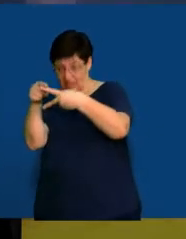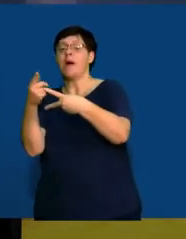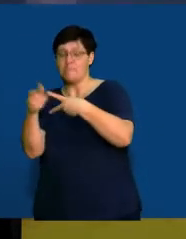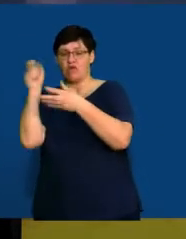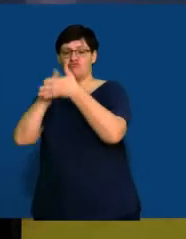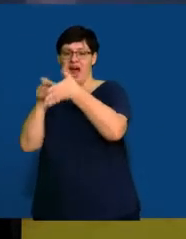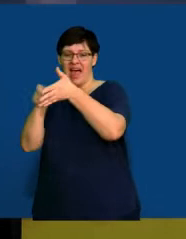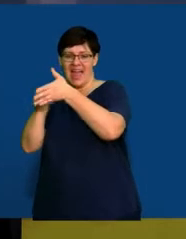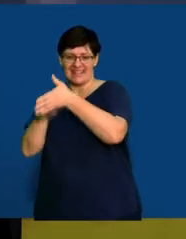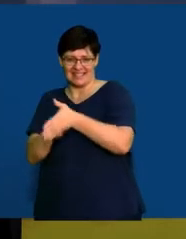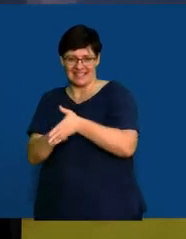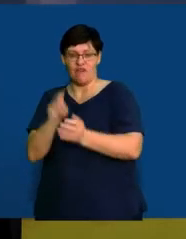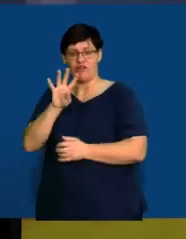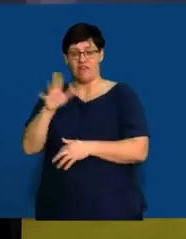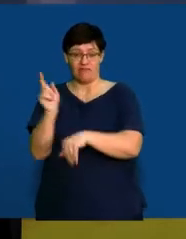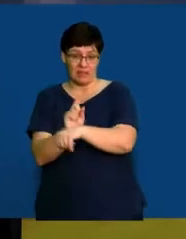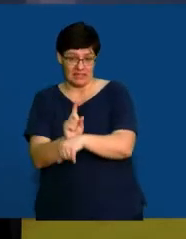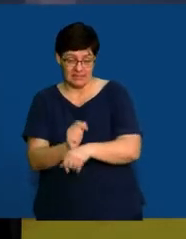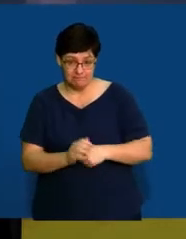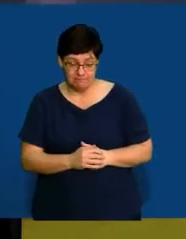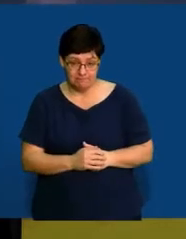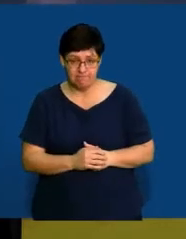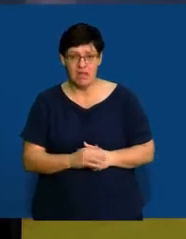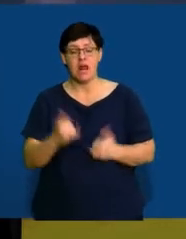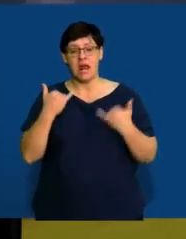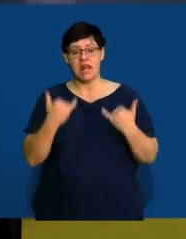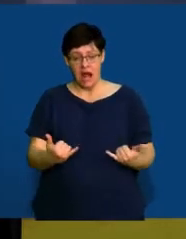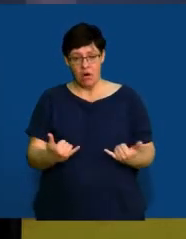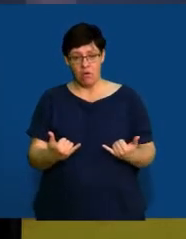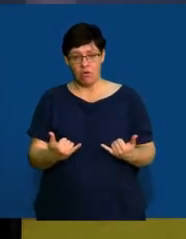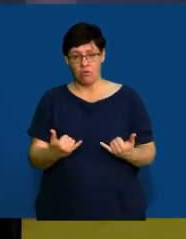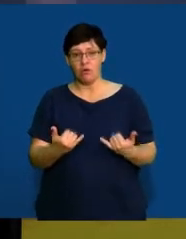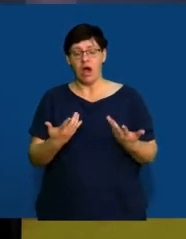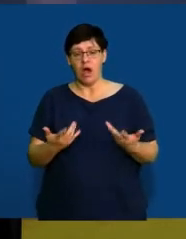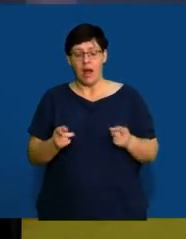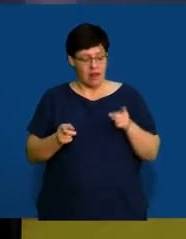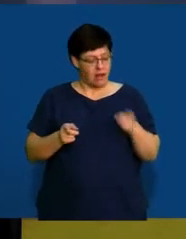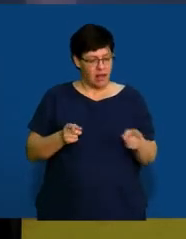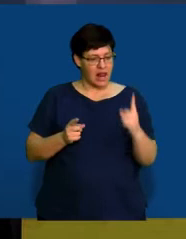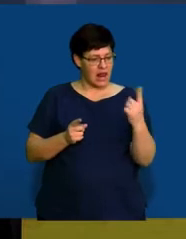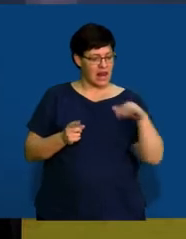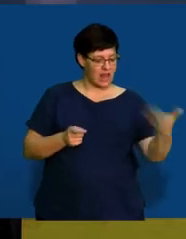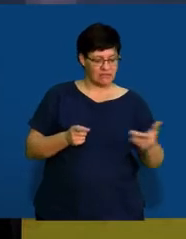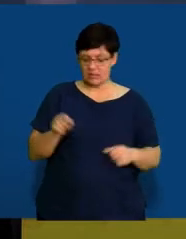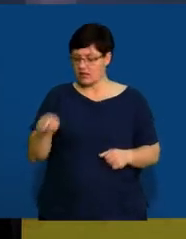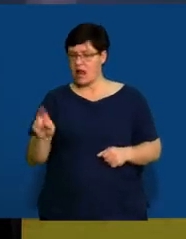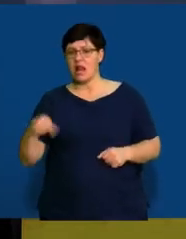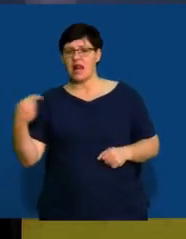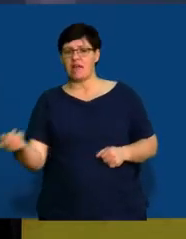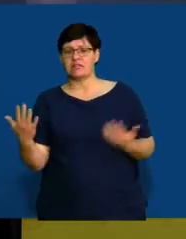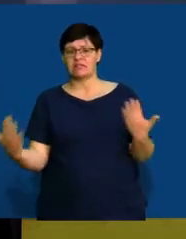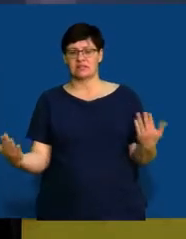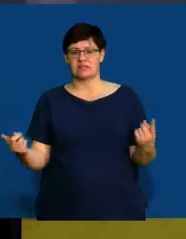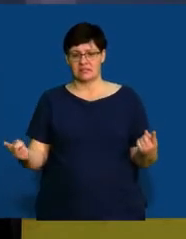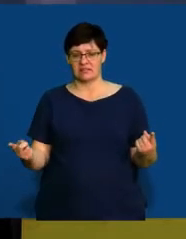bag. And according to this question paper, the choice is left to us. So we've got 2